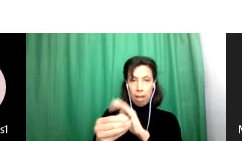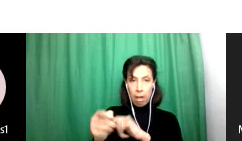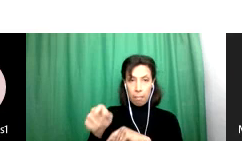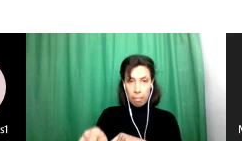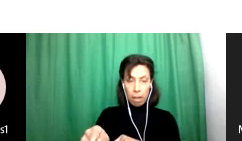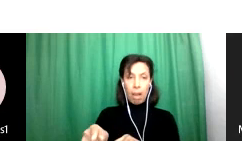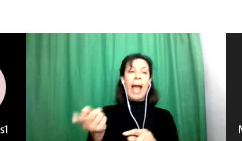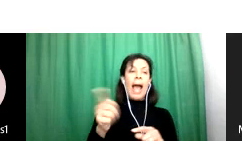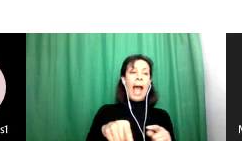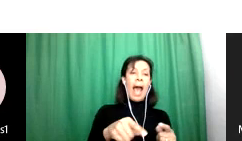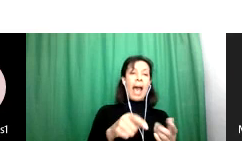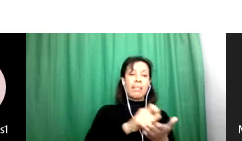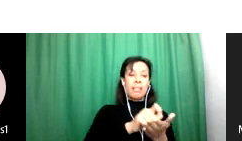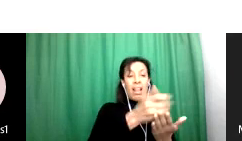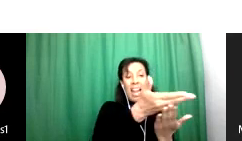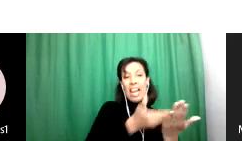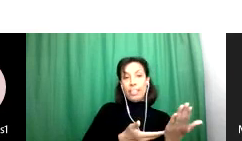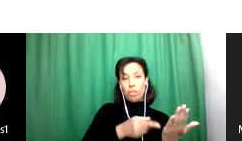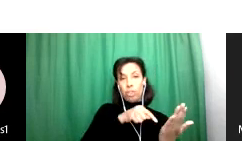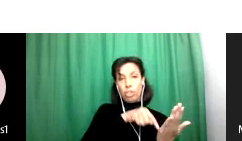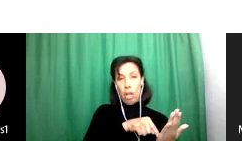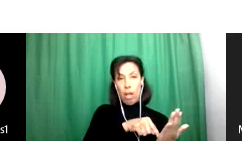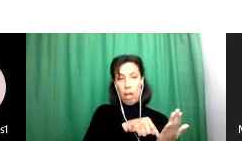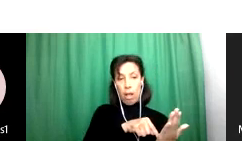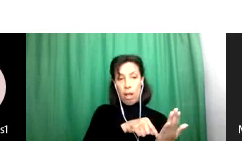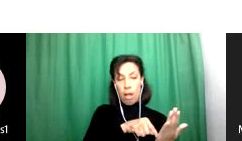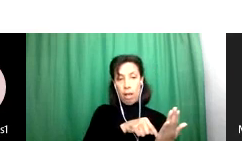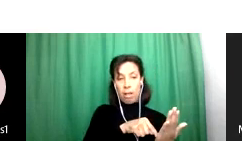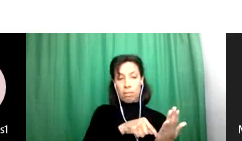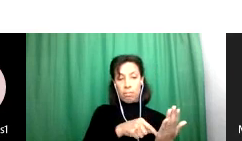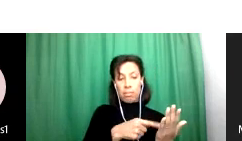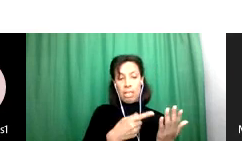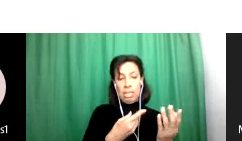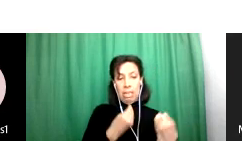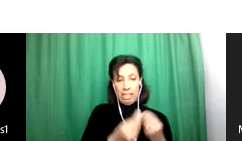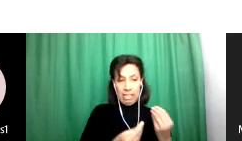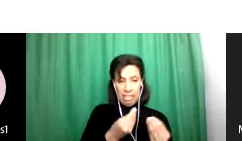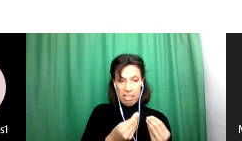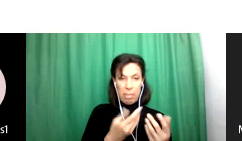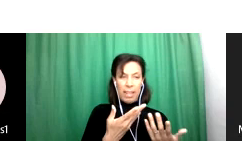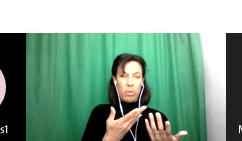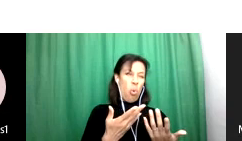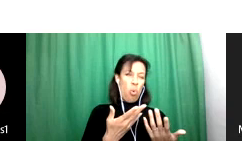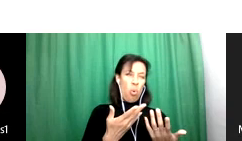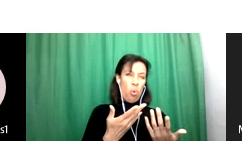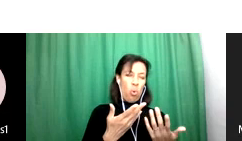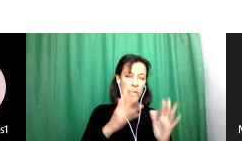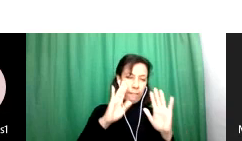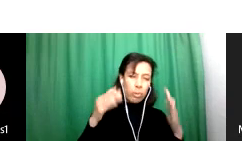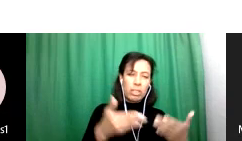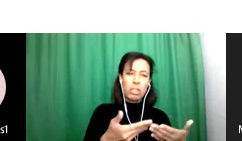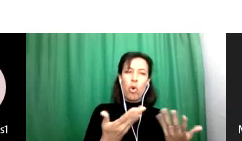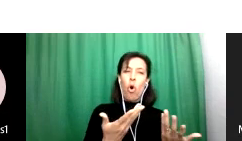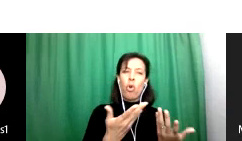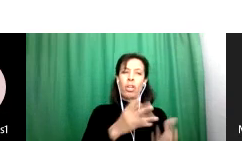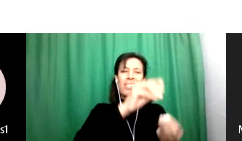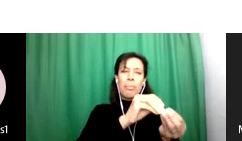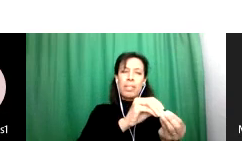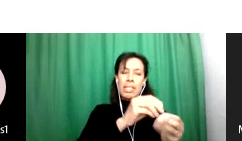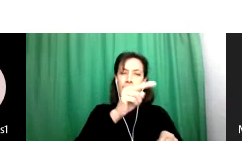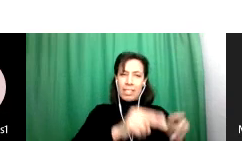the literature about summative assessment or good assessment practice or assessment for learning says